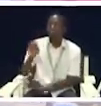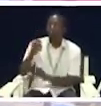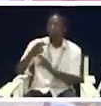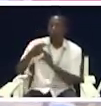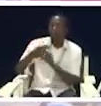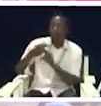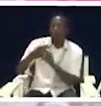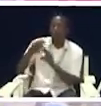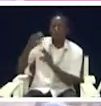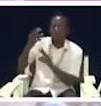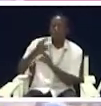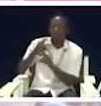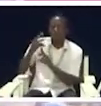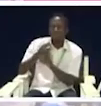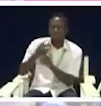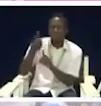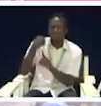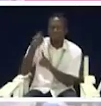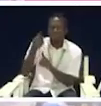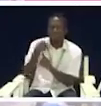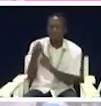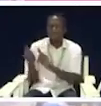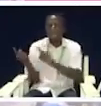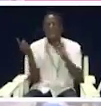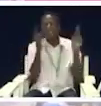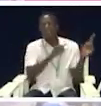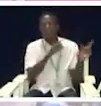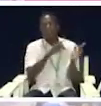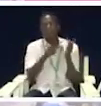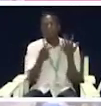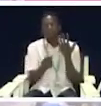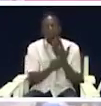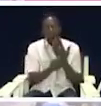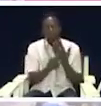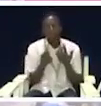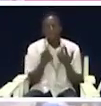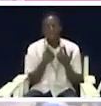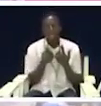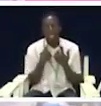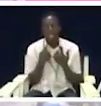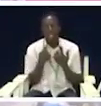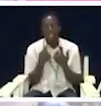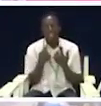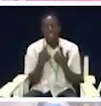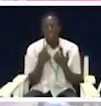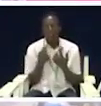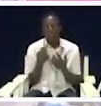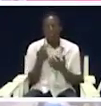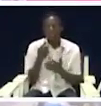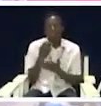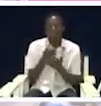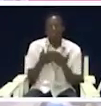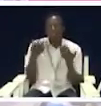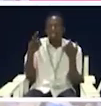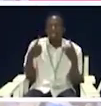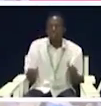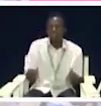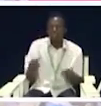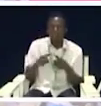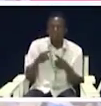I went to a program. Something happened to me. I lost one of my legs that I could not walk